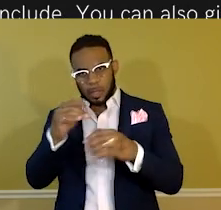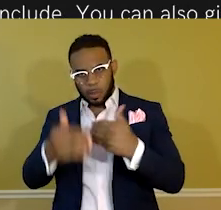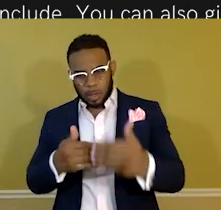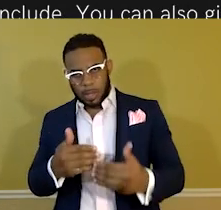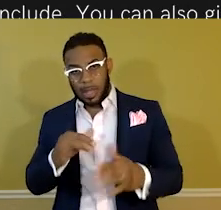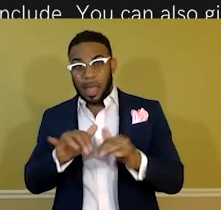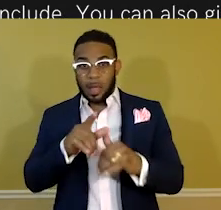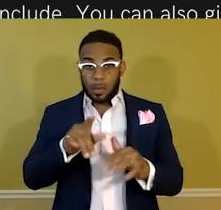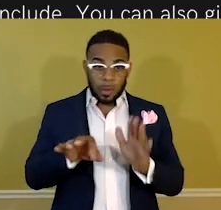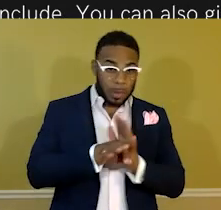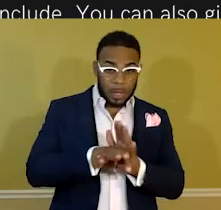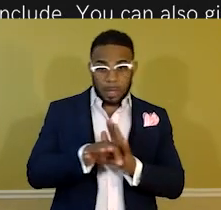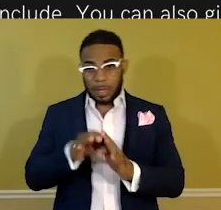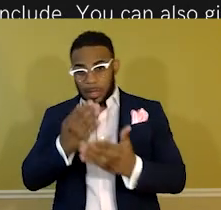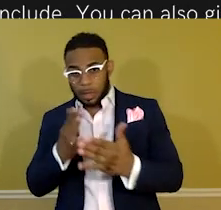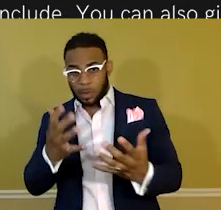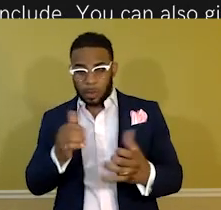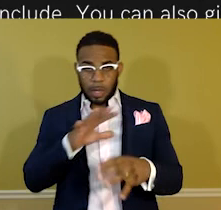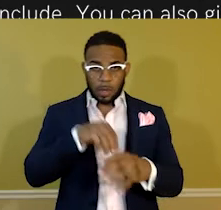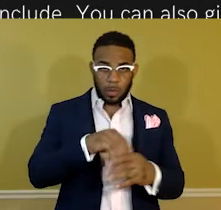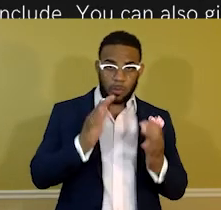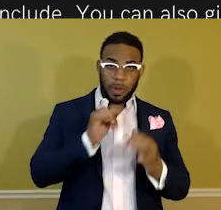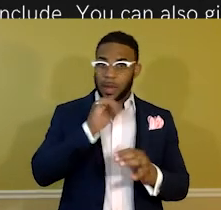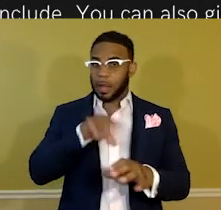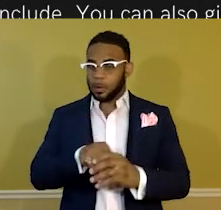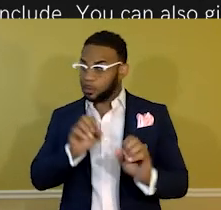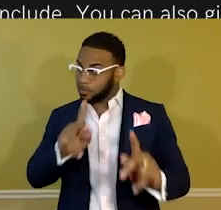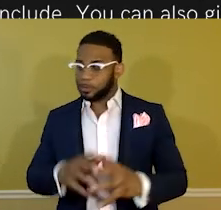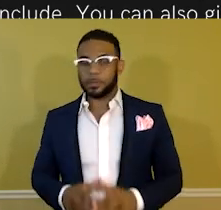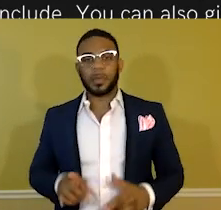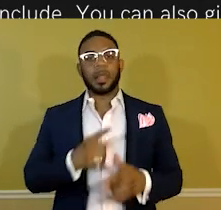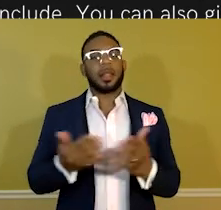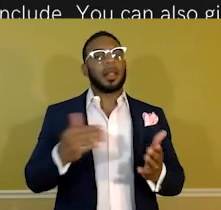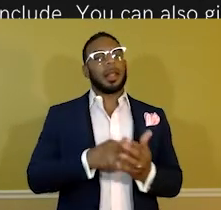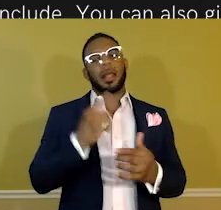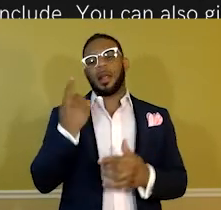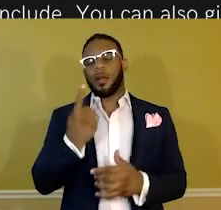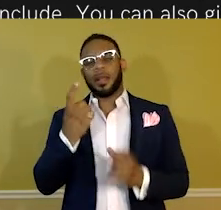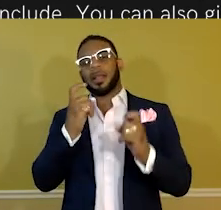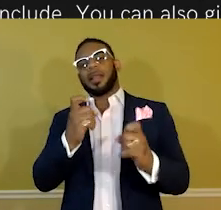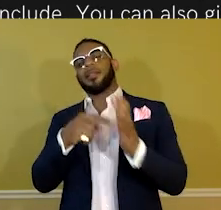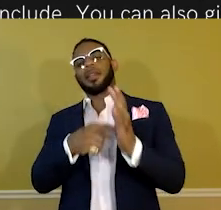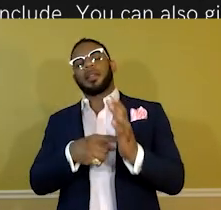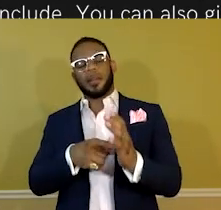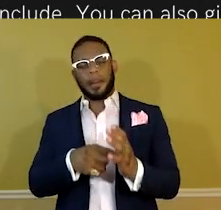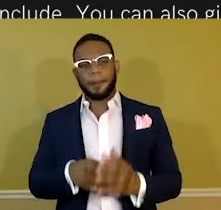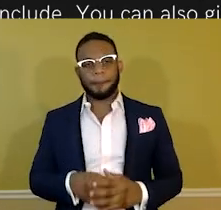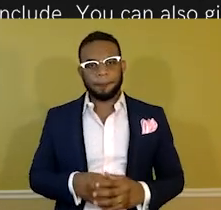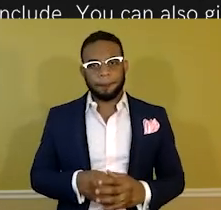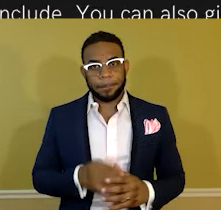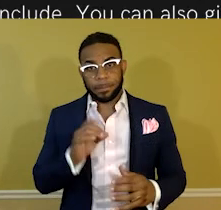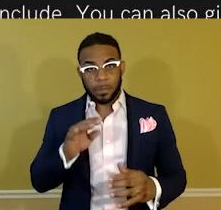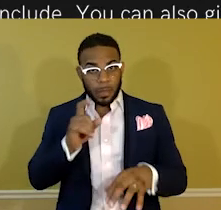and how you pick and choose the items you want to include versus not include. Okay. And then again, as always, give them example, give them an example